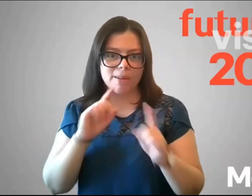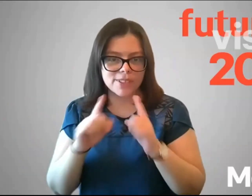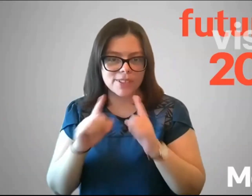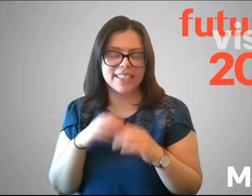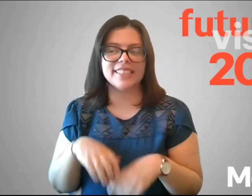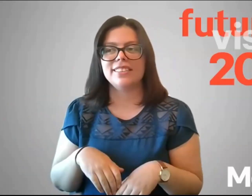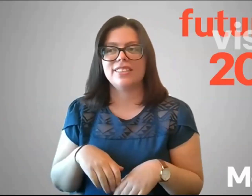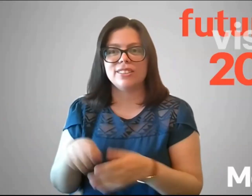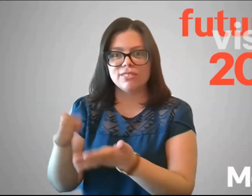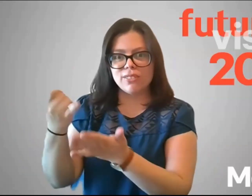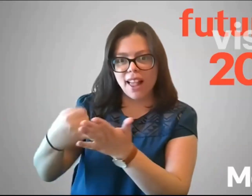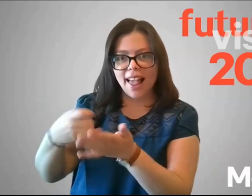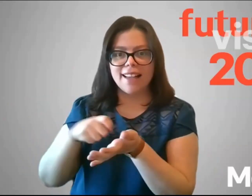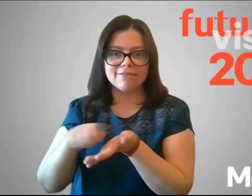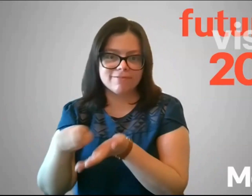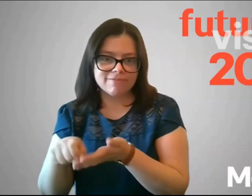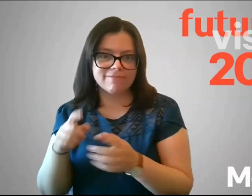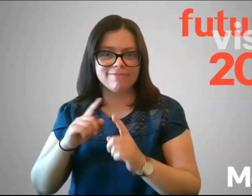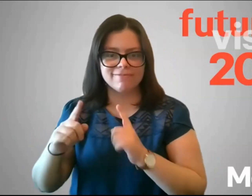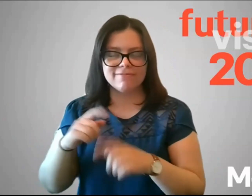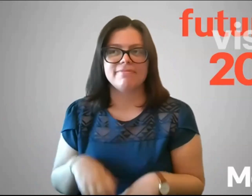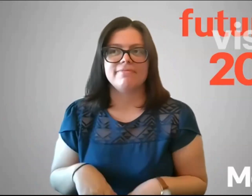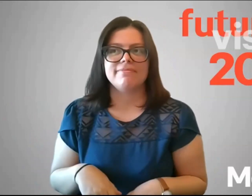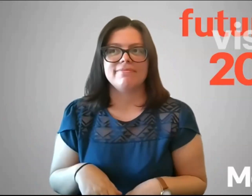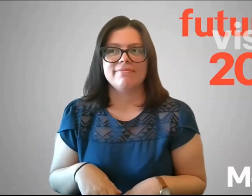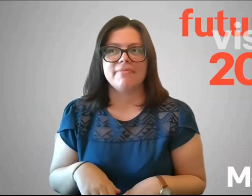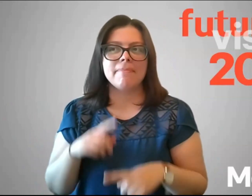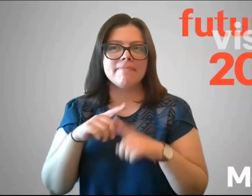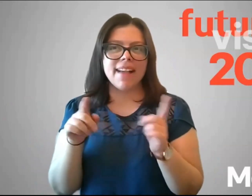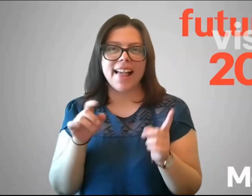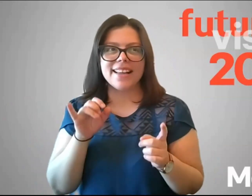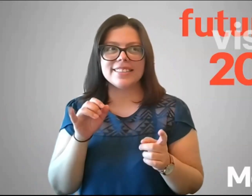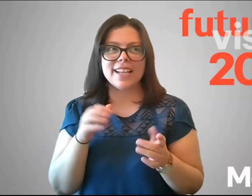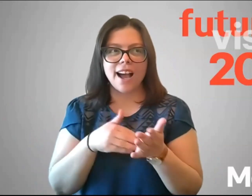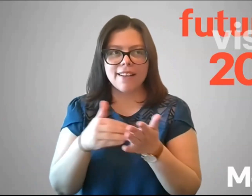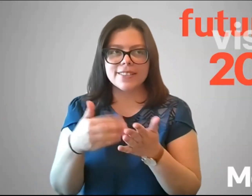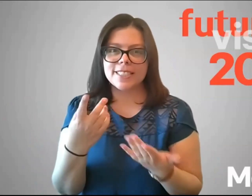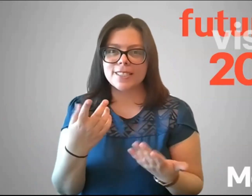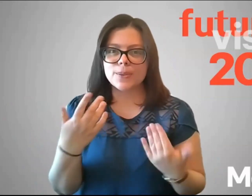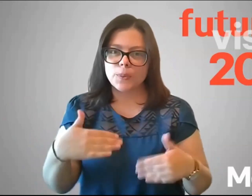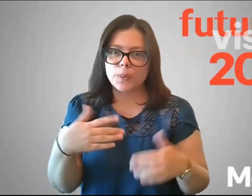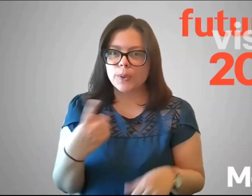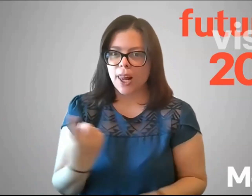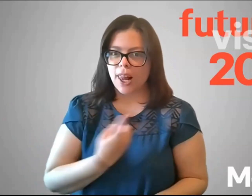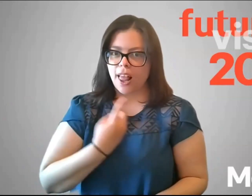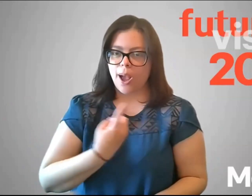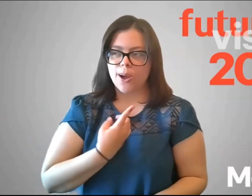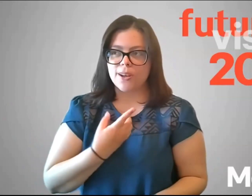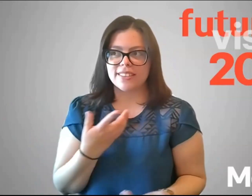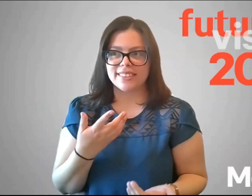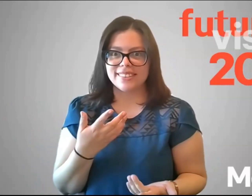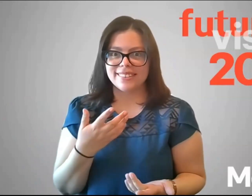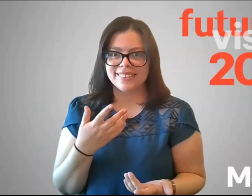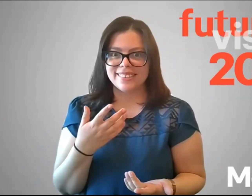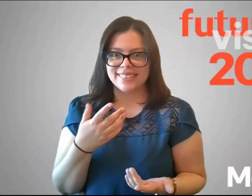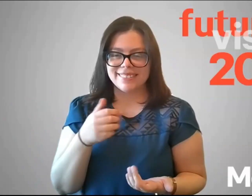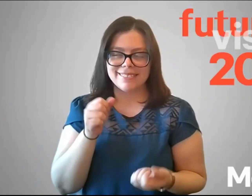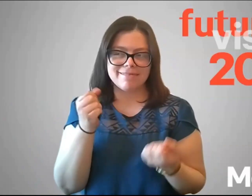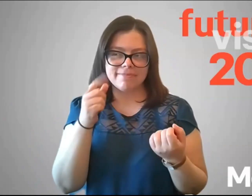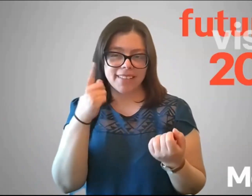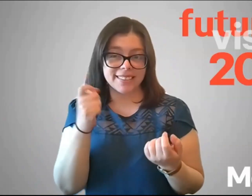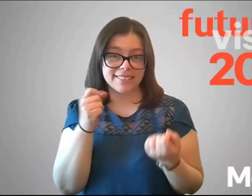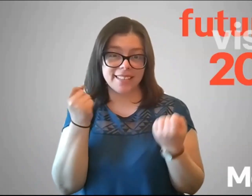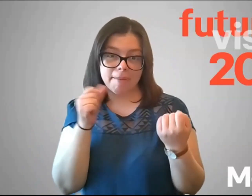back and forth with people, or like hold up flashcards with little messages on it if I had a common message I might use frequently. But yeah, writing back and